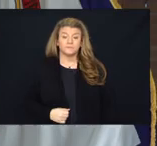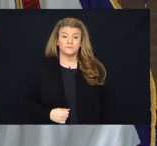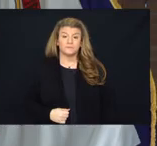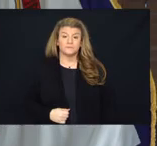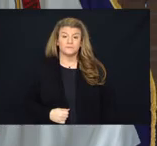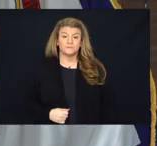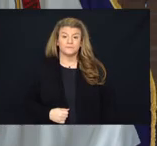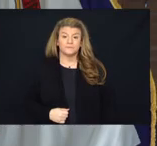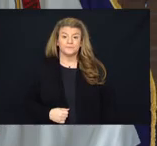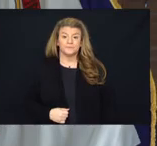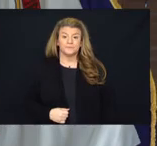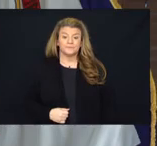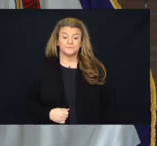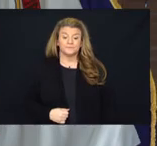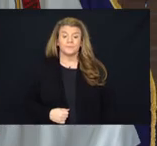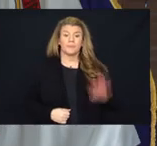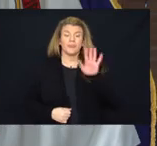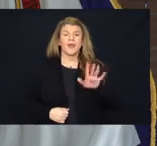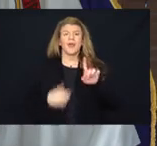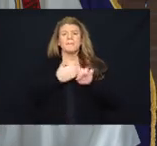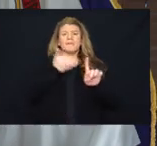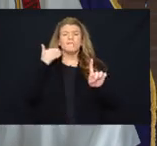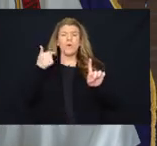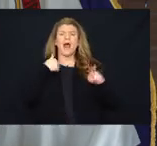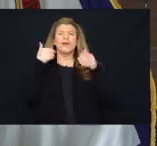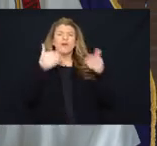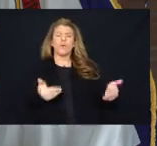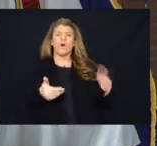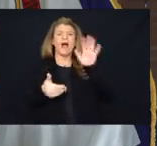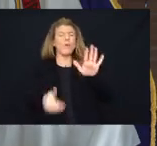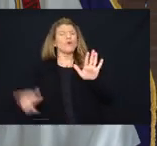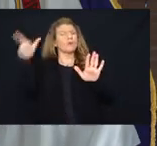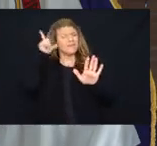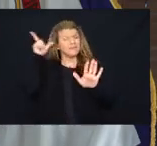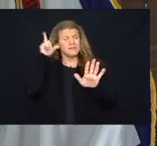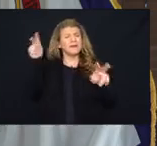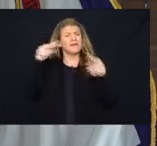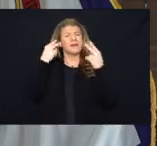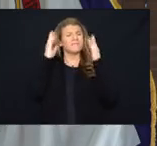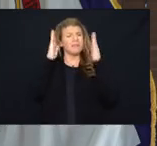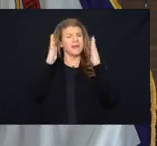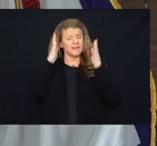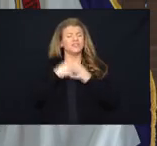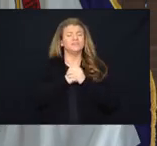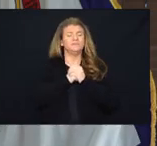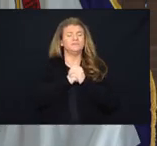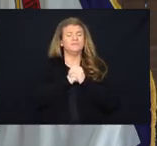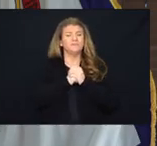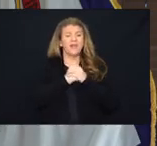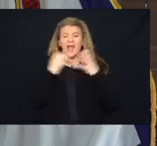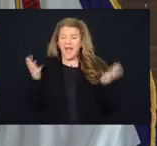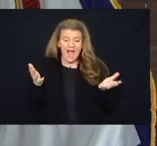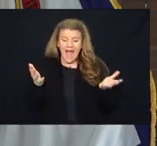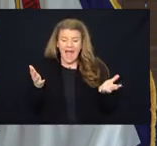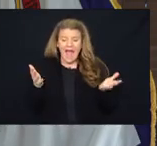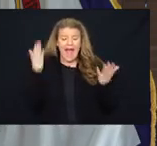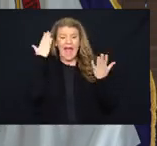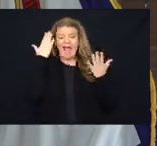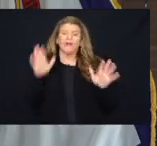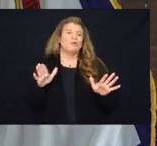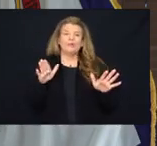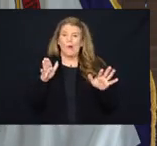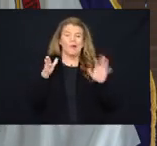All right. Before I go any further, just listen to me just 1 second about this, because I don't know these stats. I don't